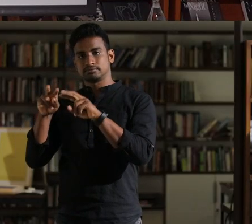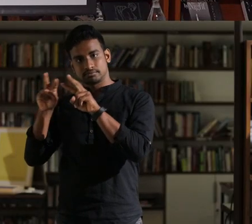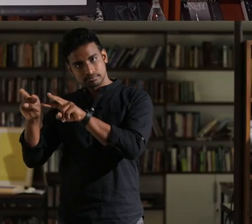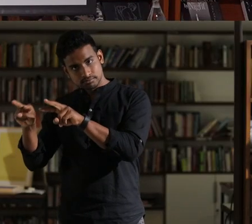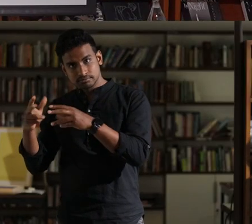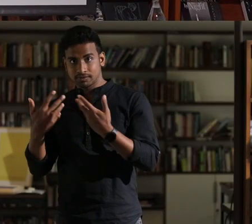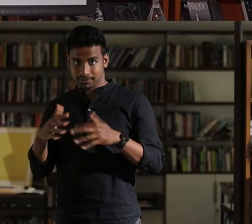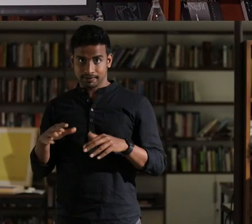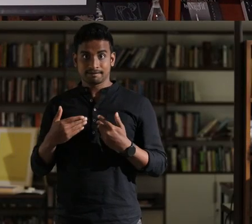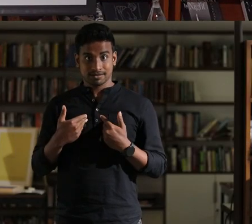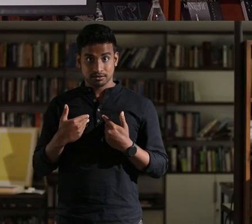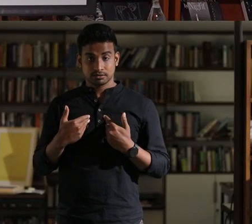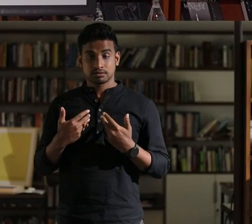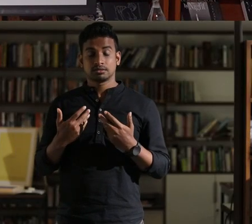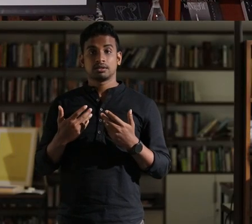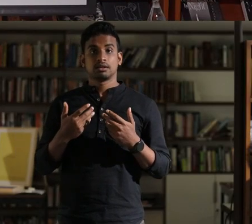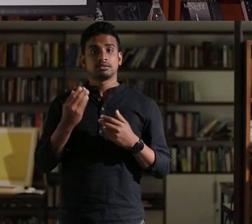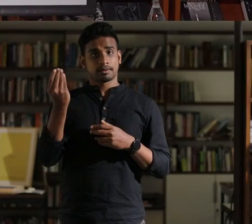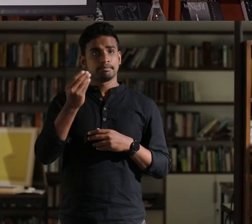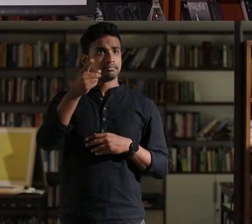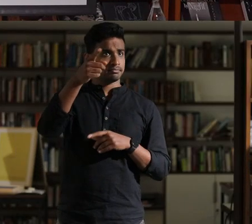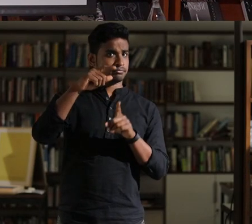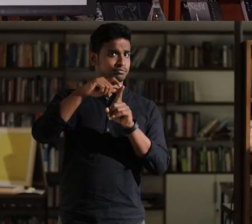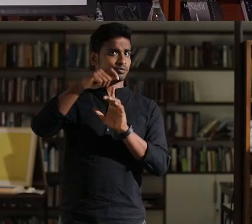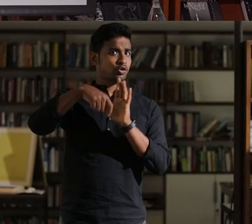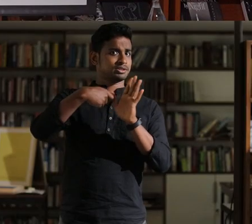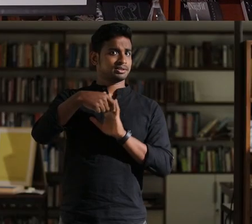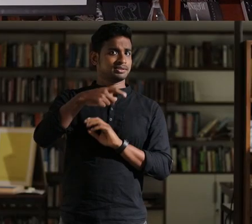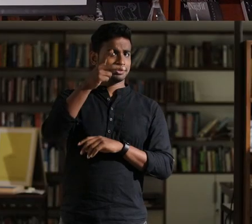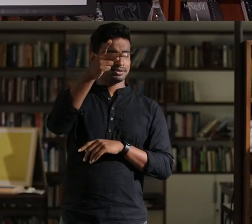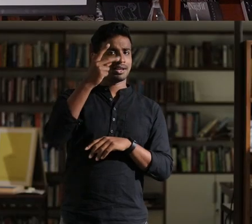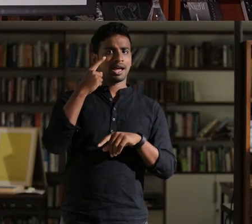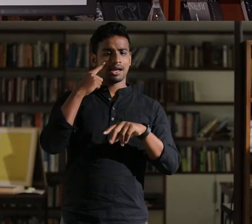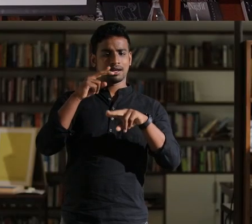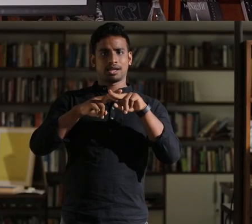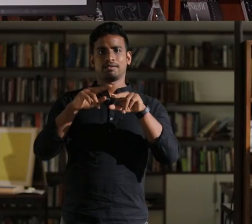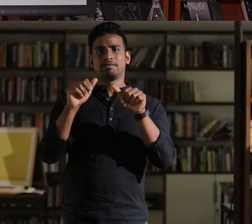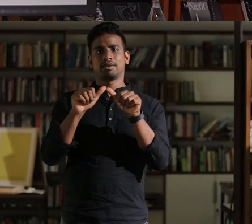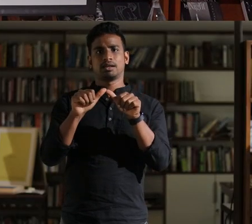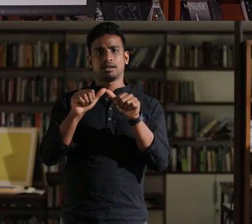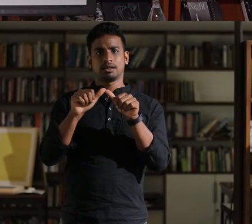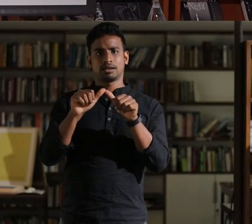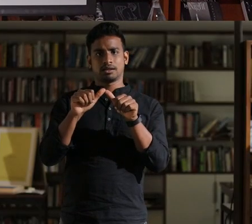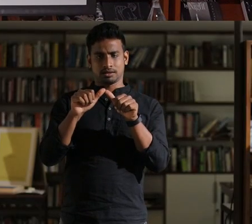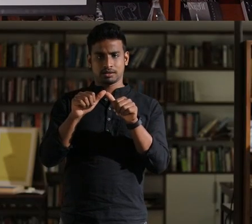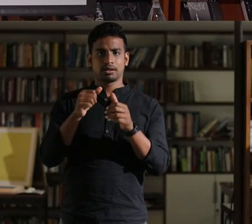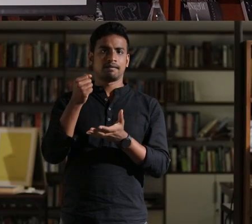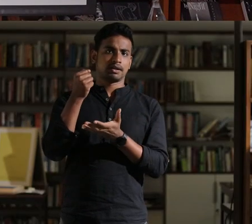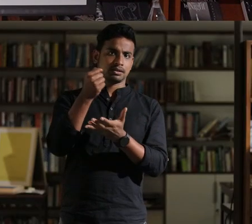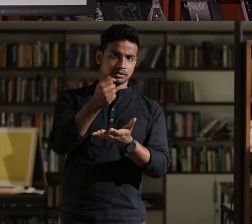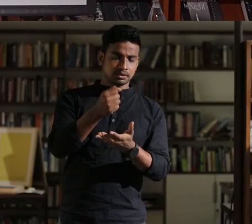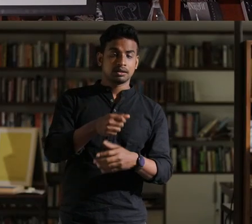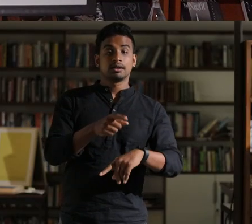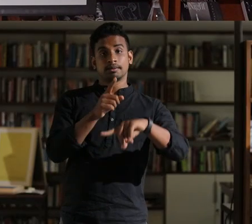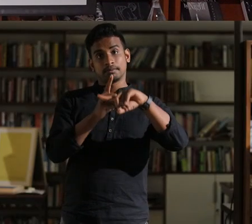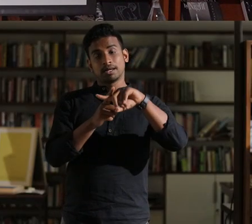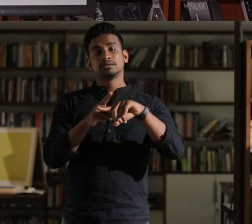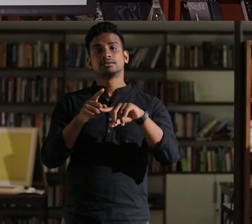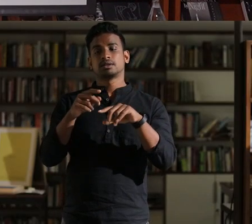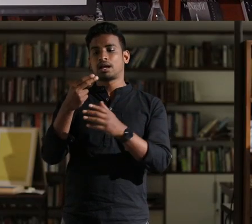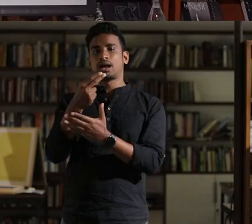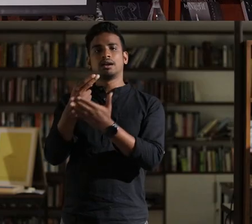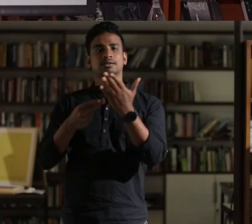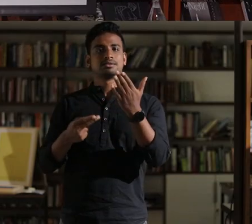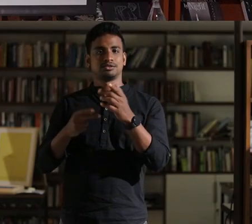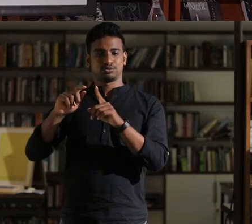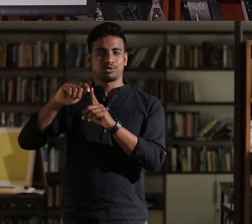you see out here are also something that the IFA funded as part of the arts research project, I think in 2005 or 4, I'm forgetting